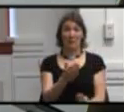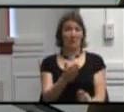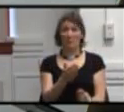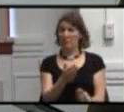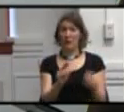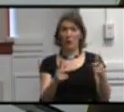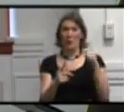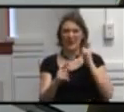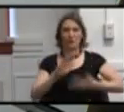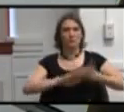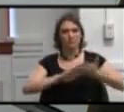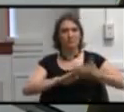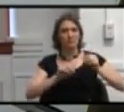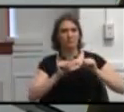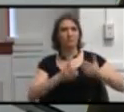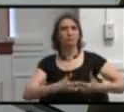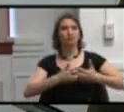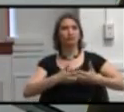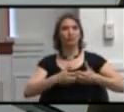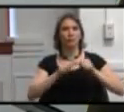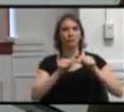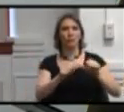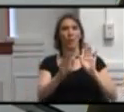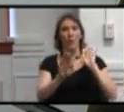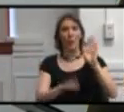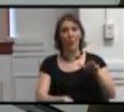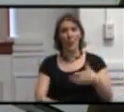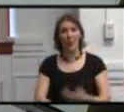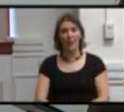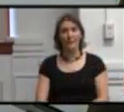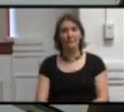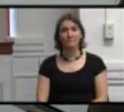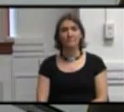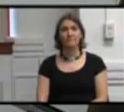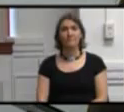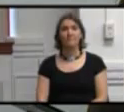pretty imperative and critical piece of town infrastructure.